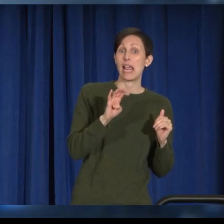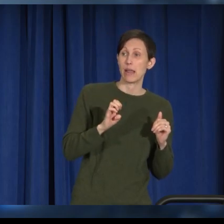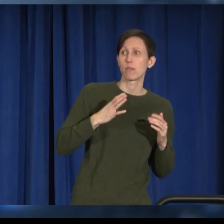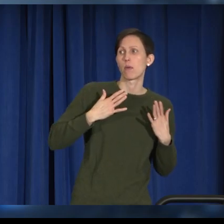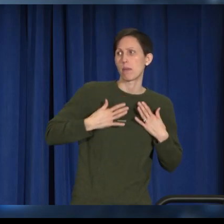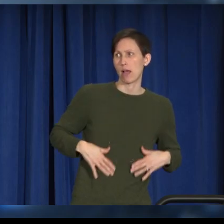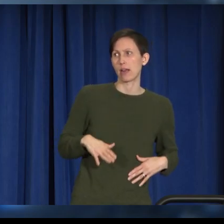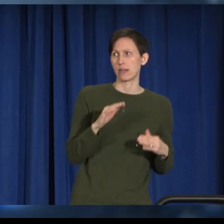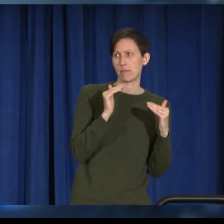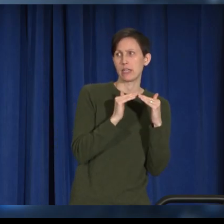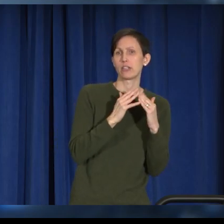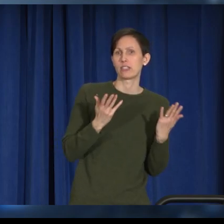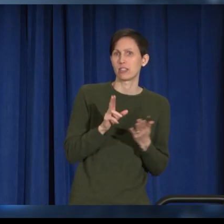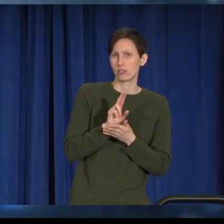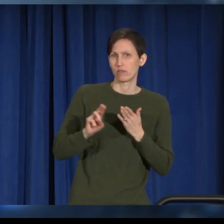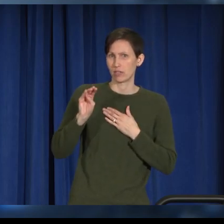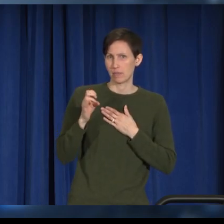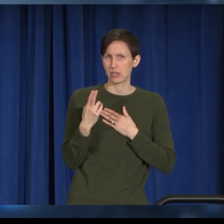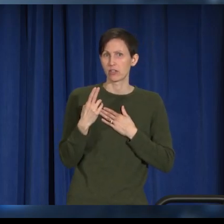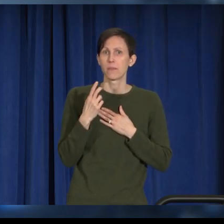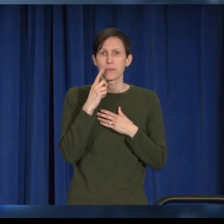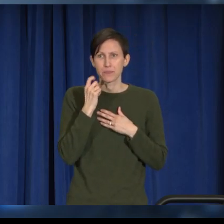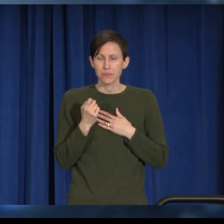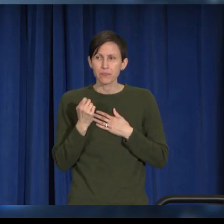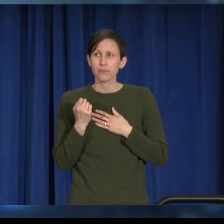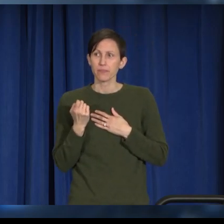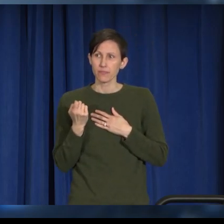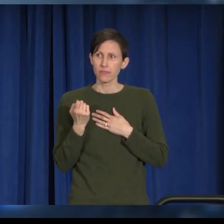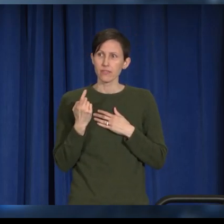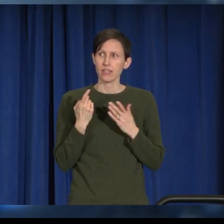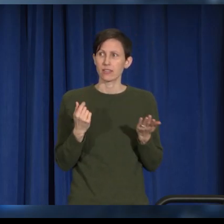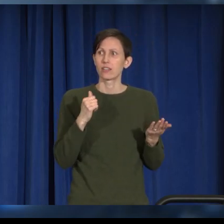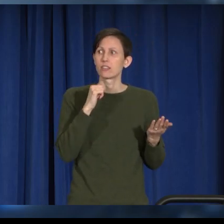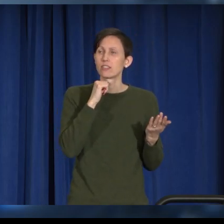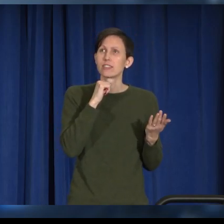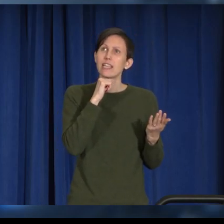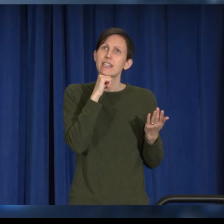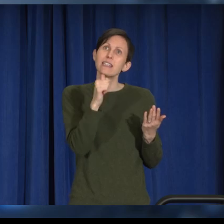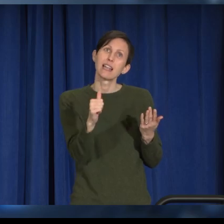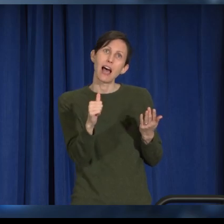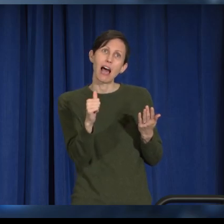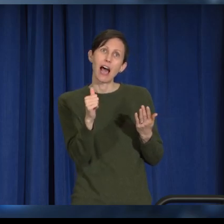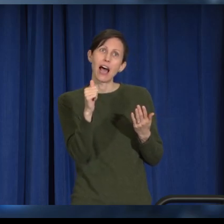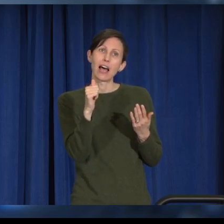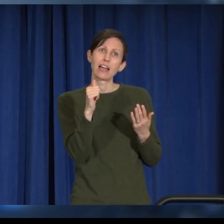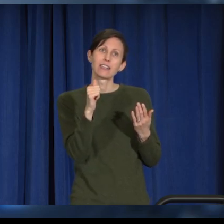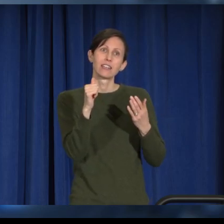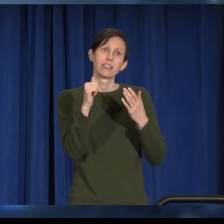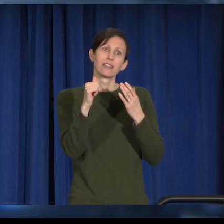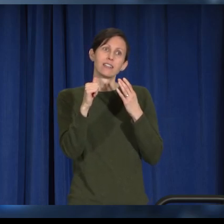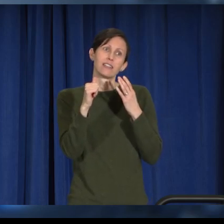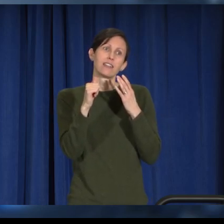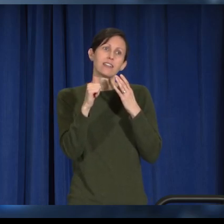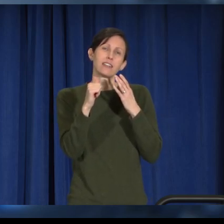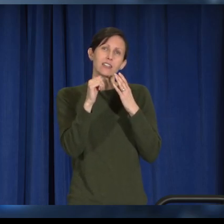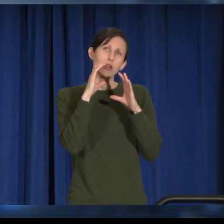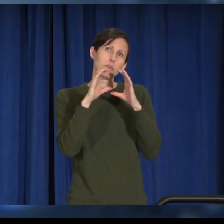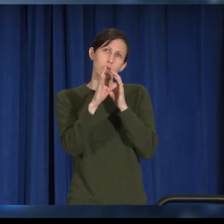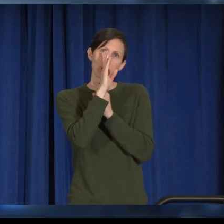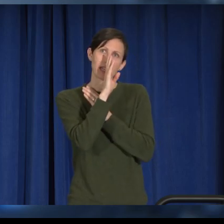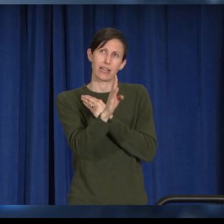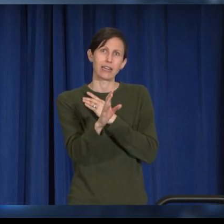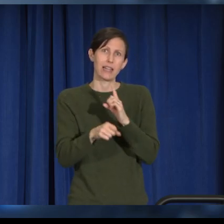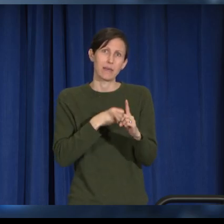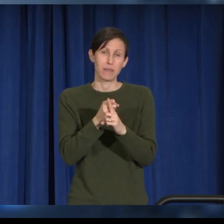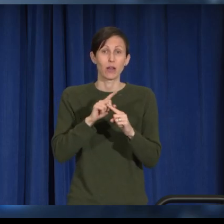the University of Michigan, because there is a non-communicative impact that happens when you have a